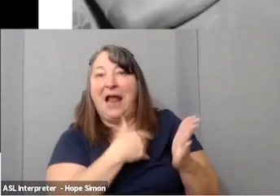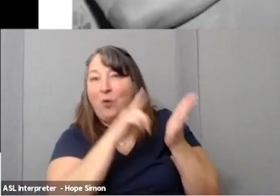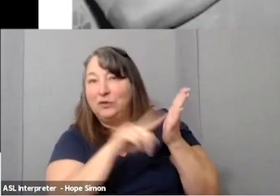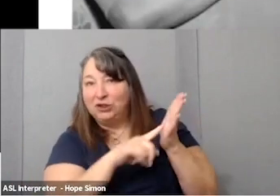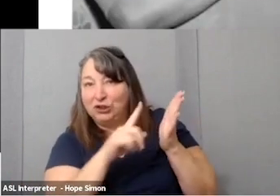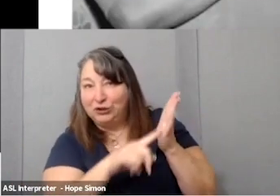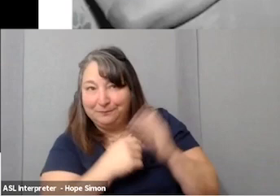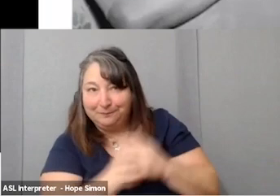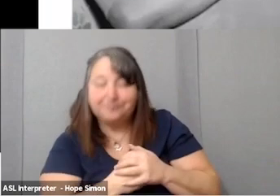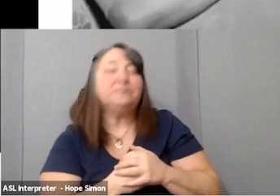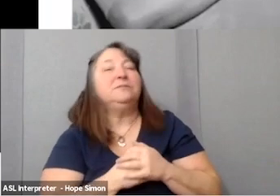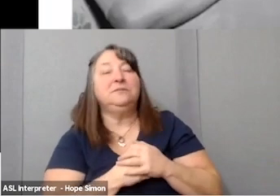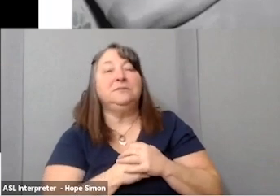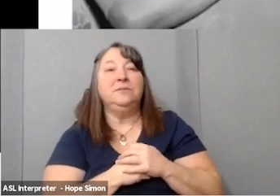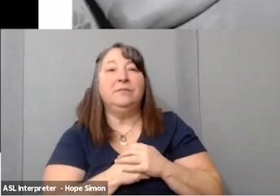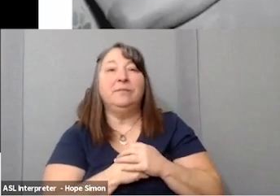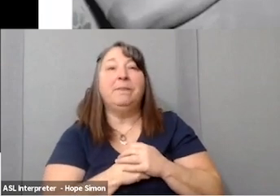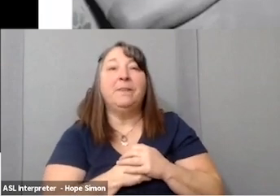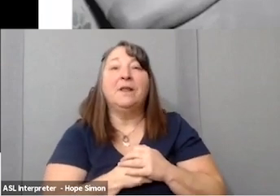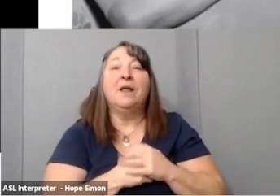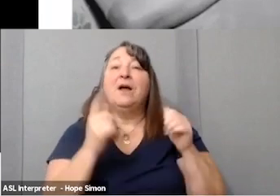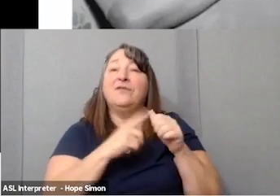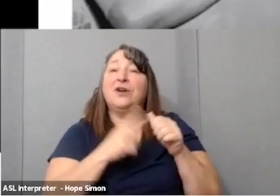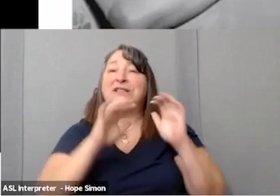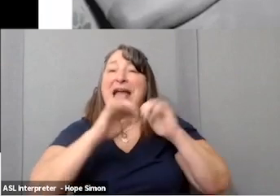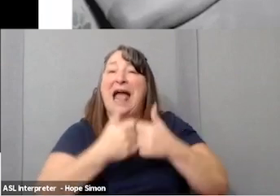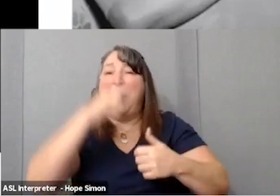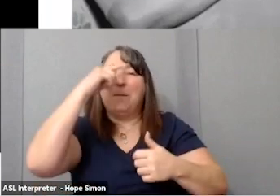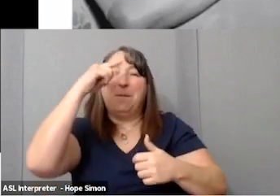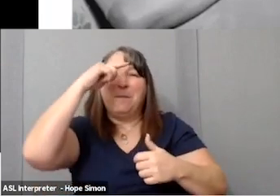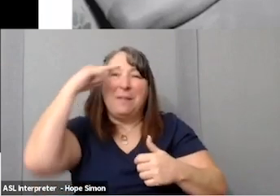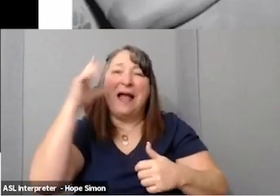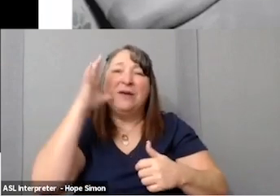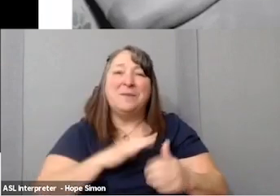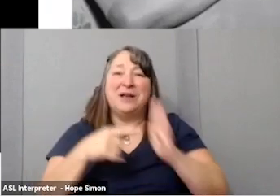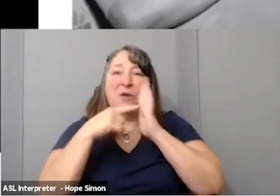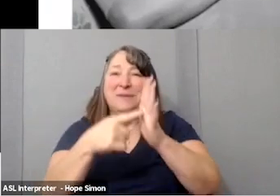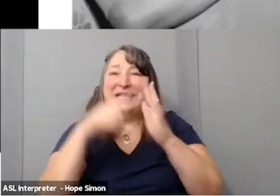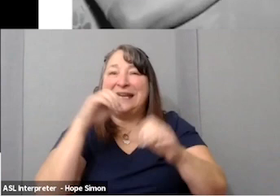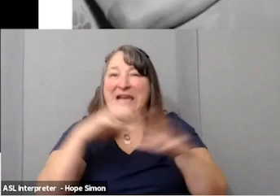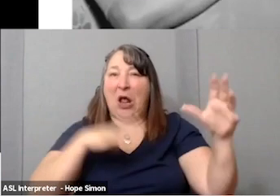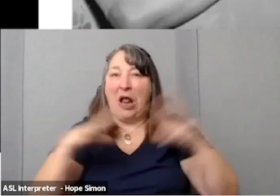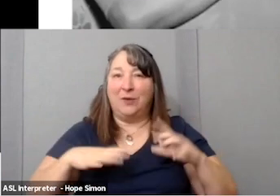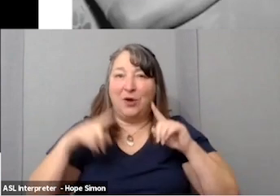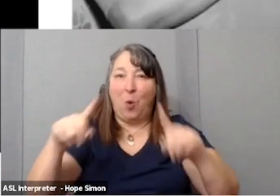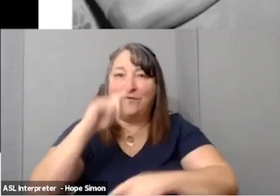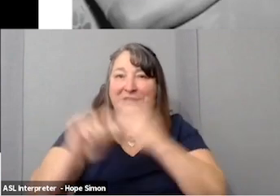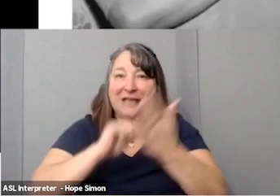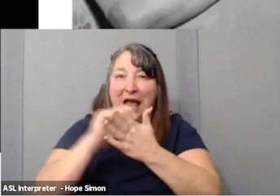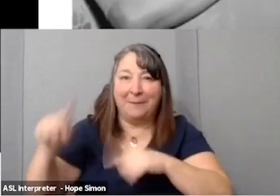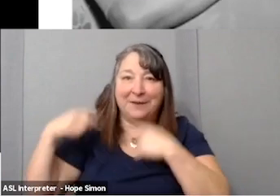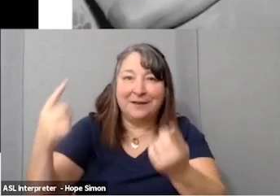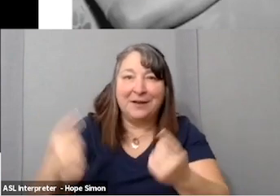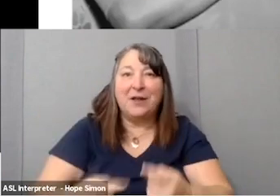bit into how Black women have been represented in Hollywood over time. We see historically 3